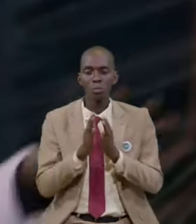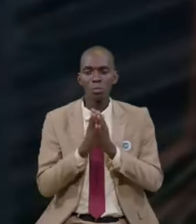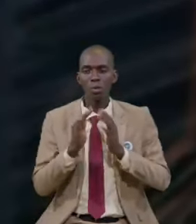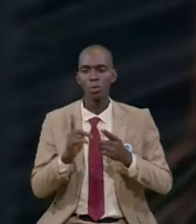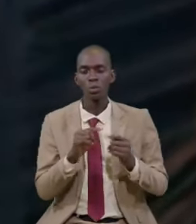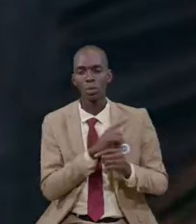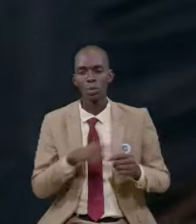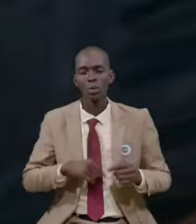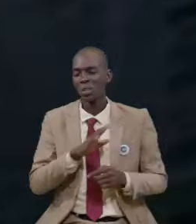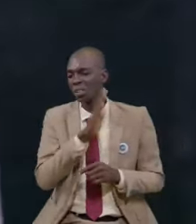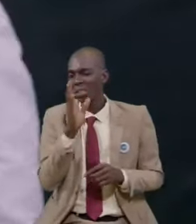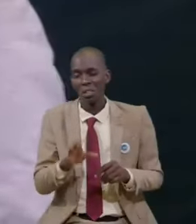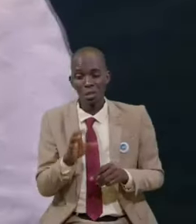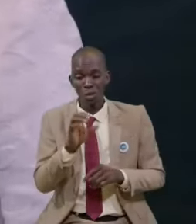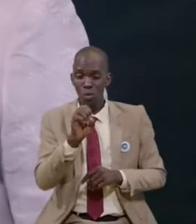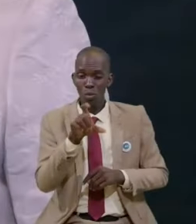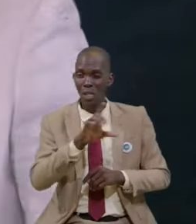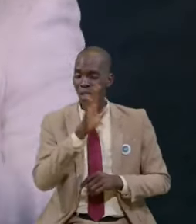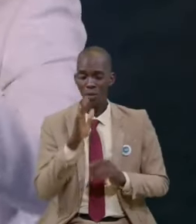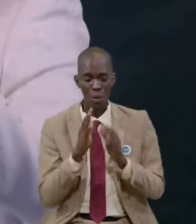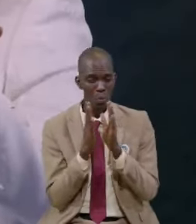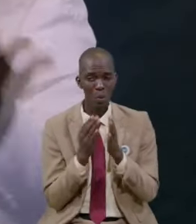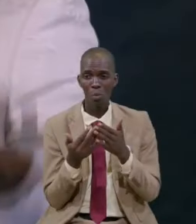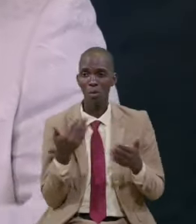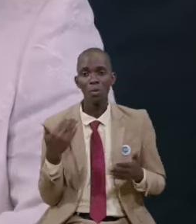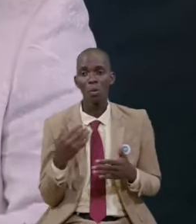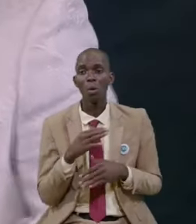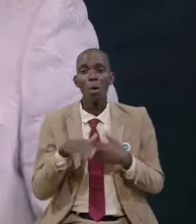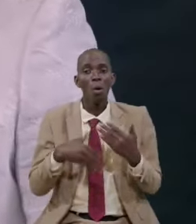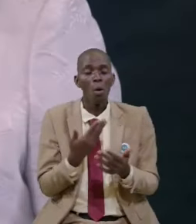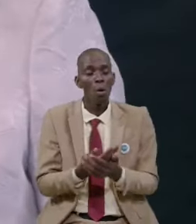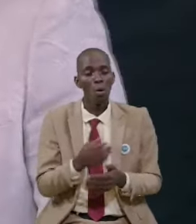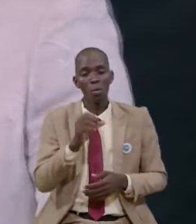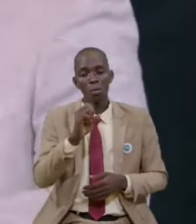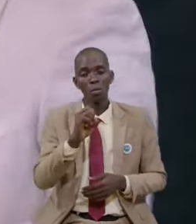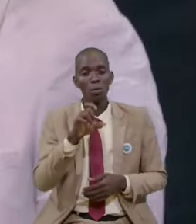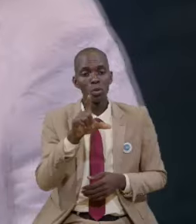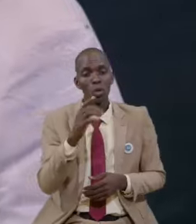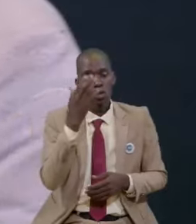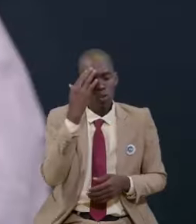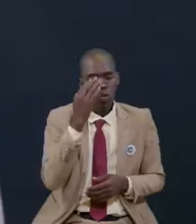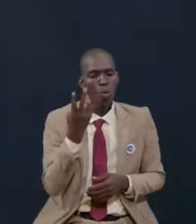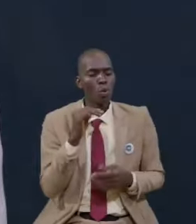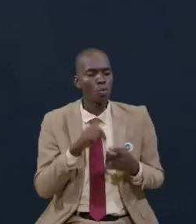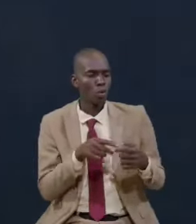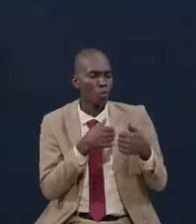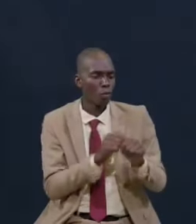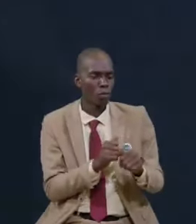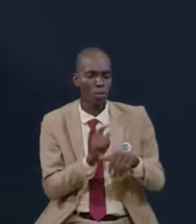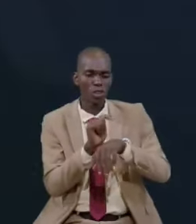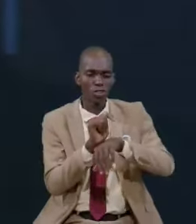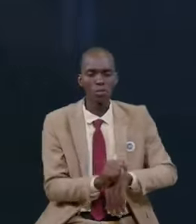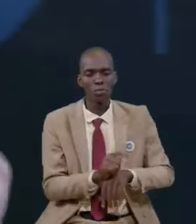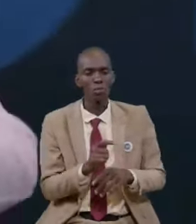knew before was ceremonial law. All he knew before was tradition. All he knew before was